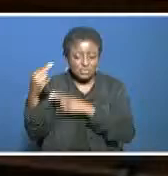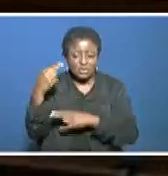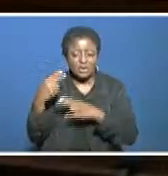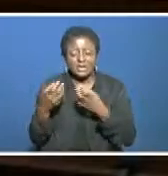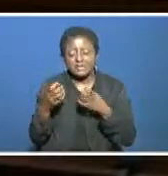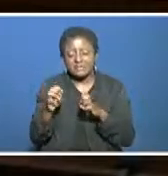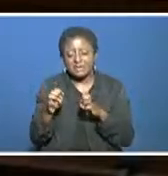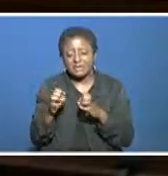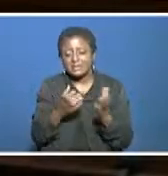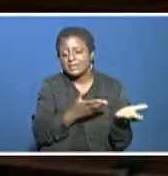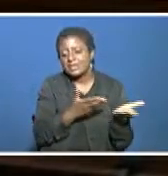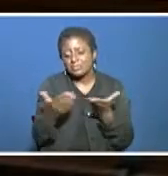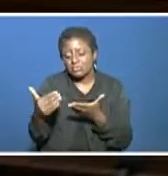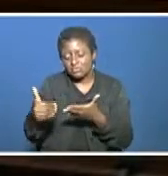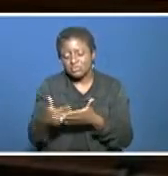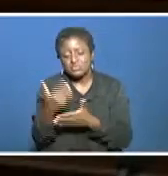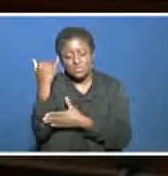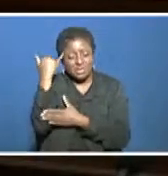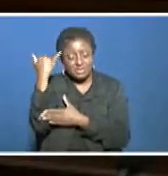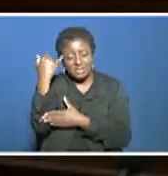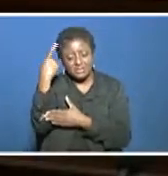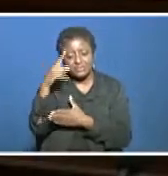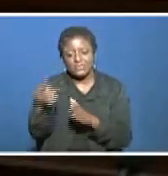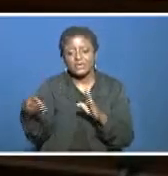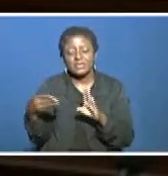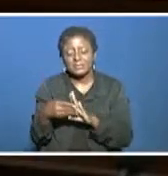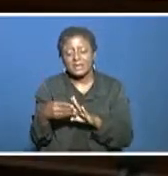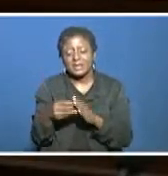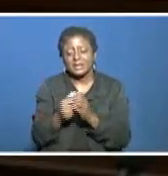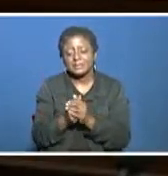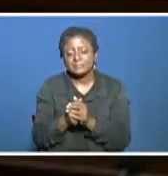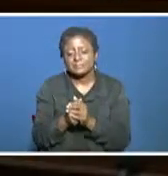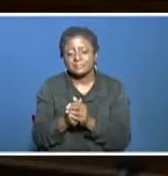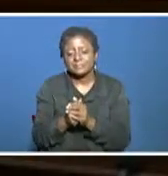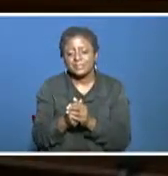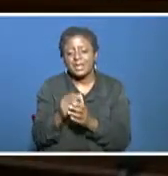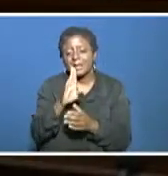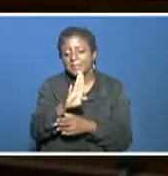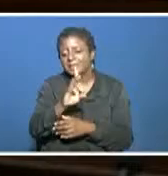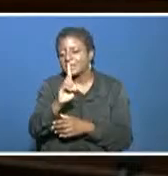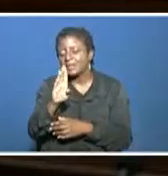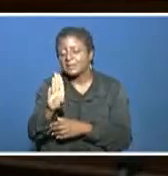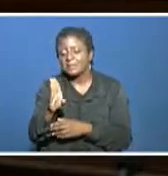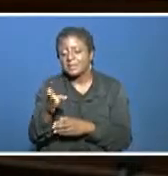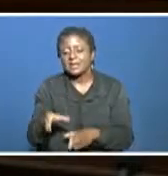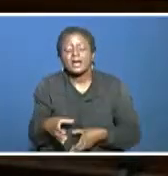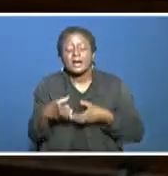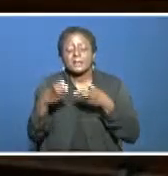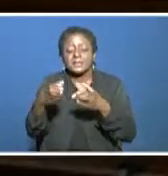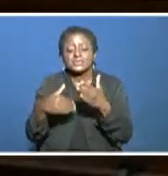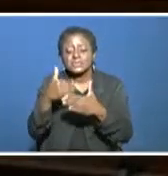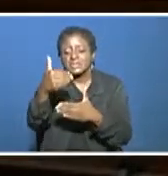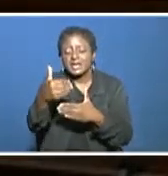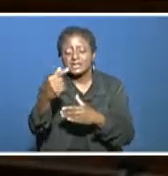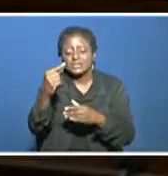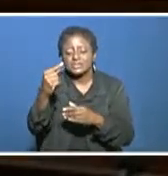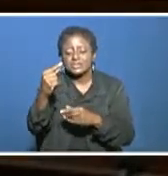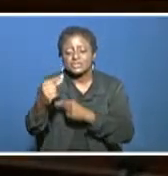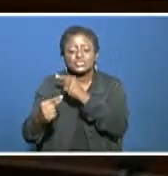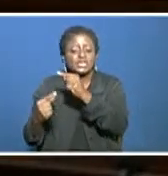innovative new ideas for the bank. BDB's commitment to the next generation of national